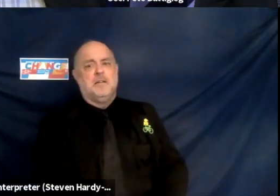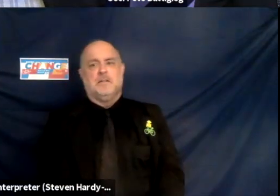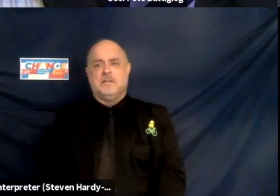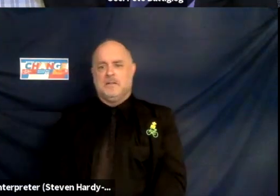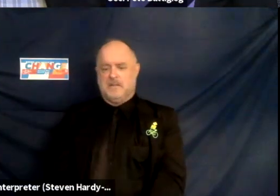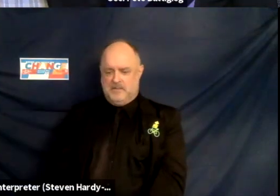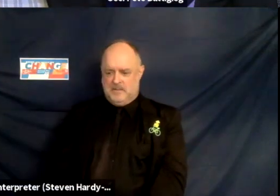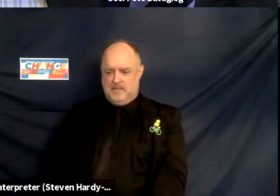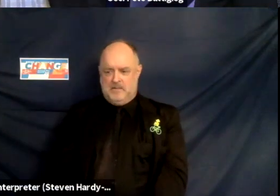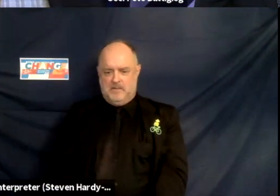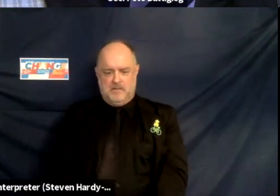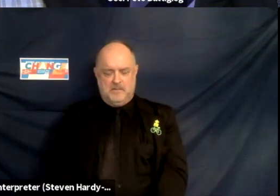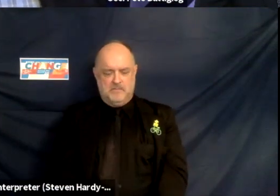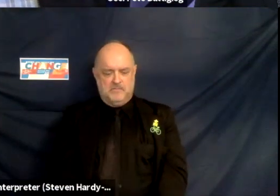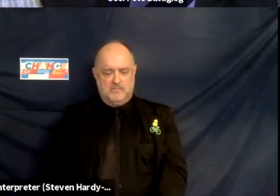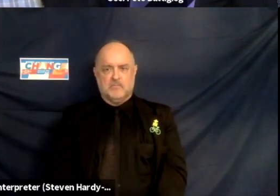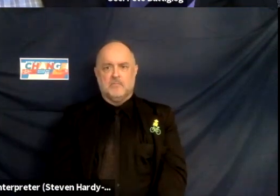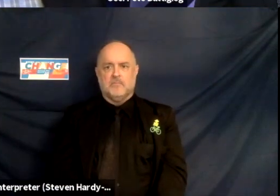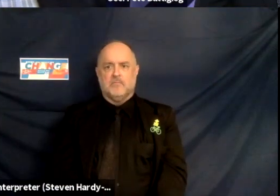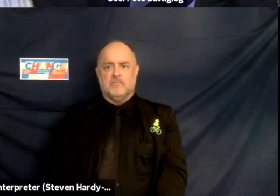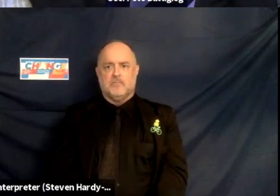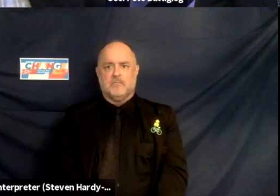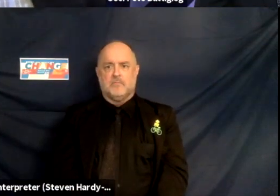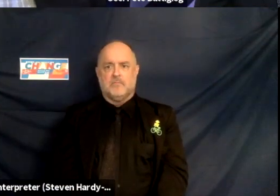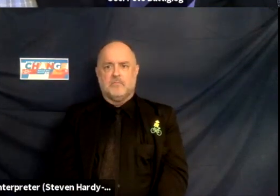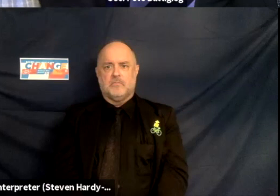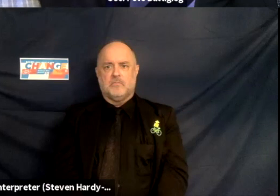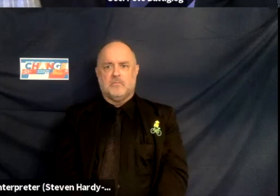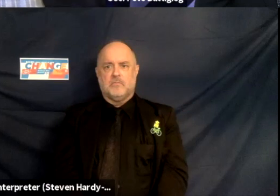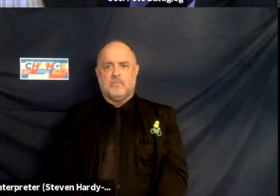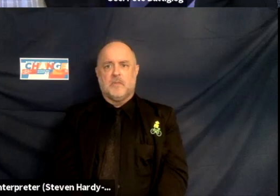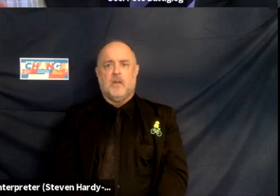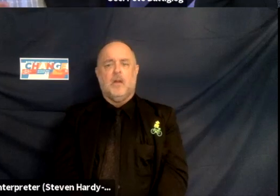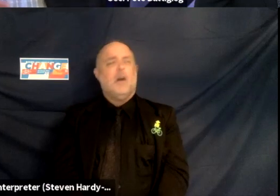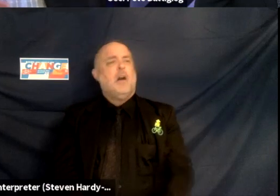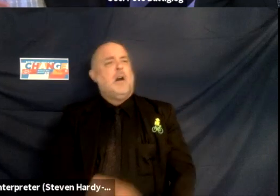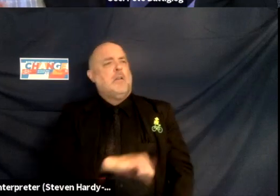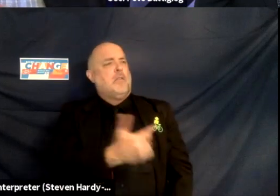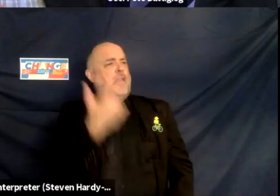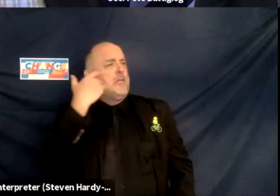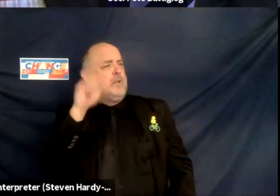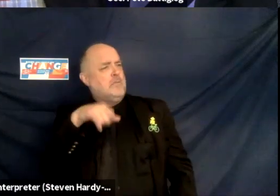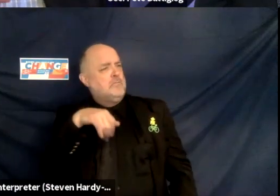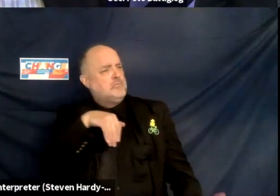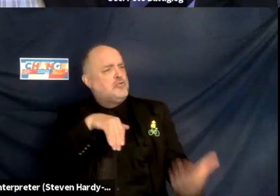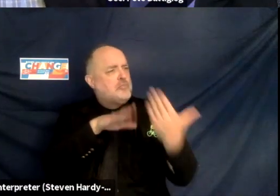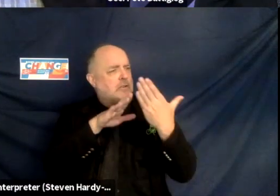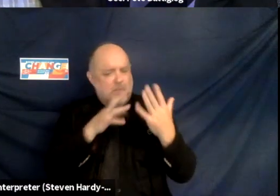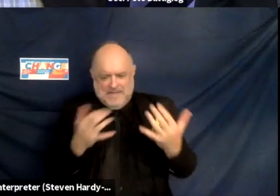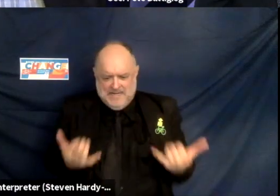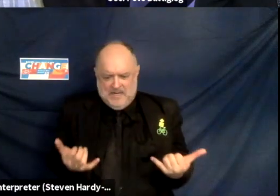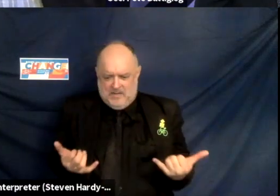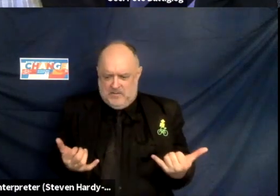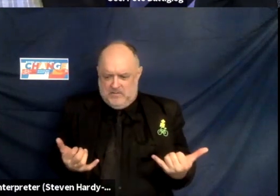Another thing that is big in the moment that we have to meet right now, that we all feel, and we feel as bicyclists, are people that